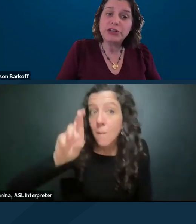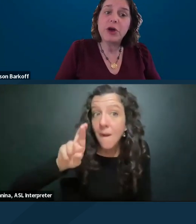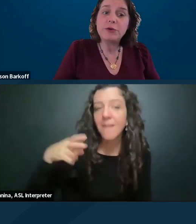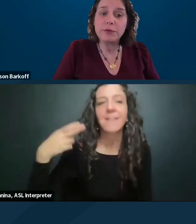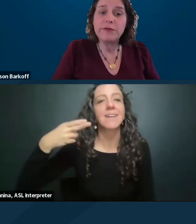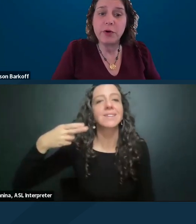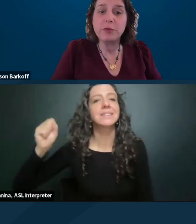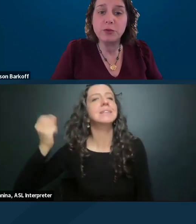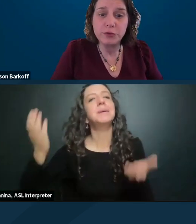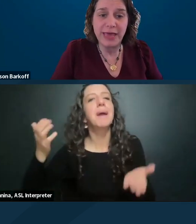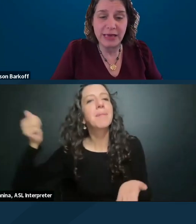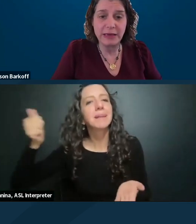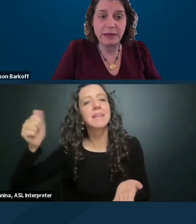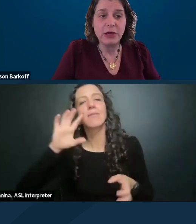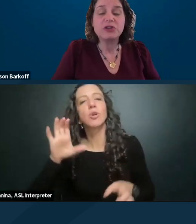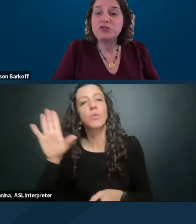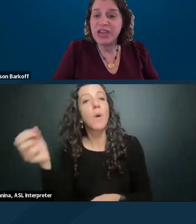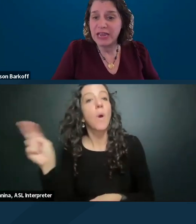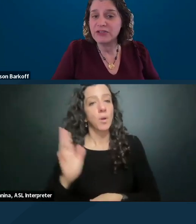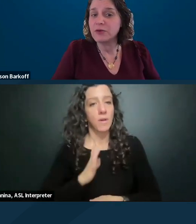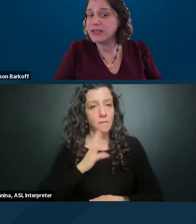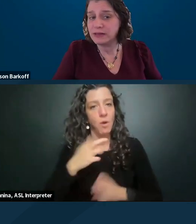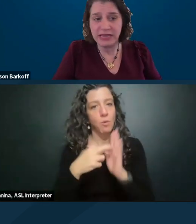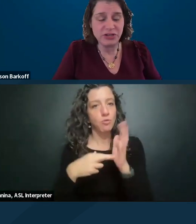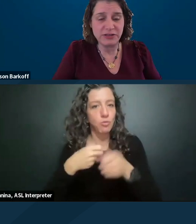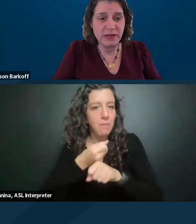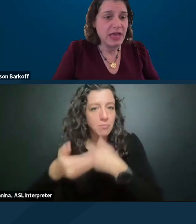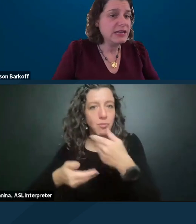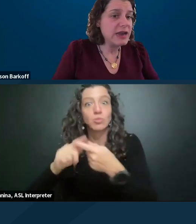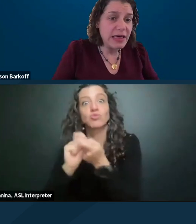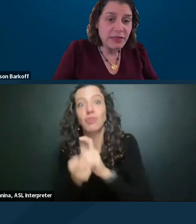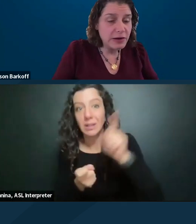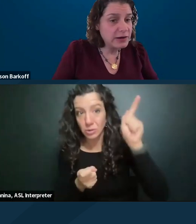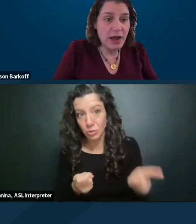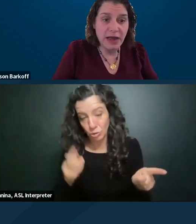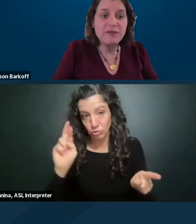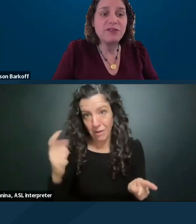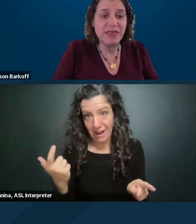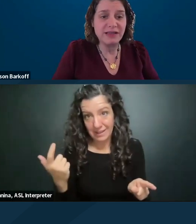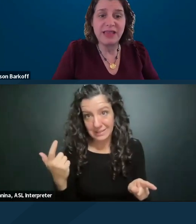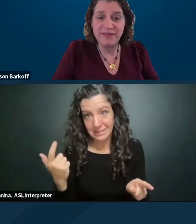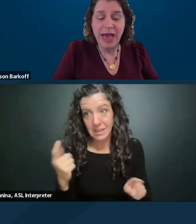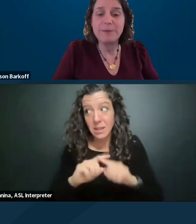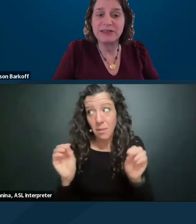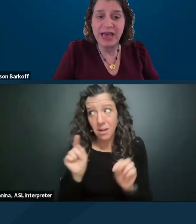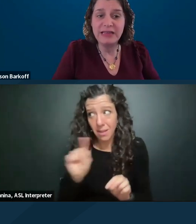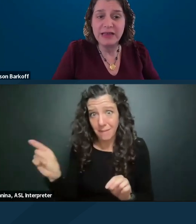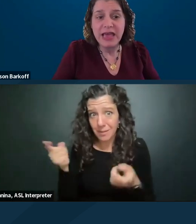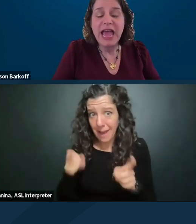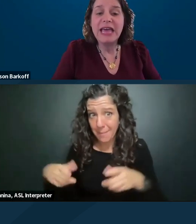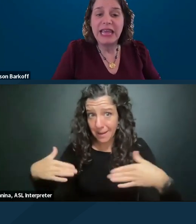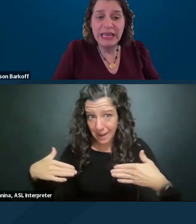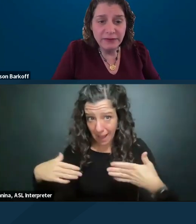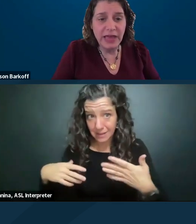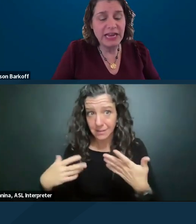HHS could go through formal rulemaking to change the regulations. None of those things have happened